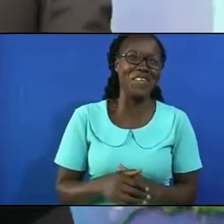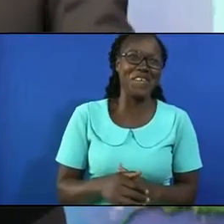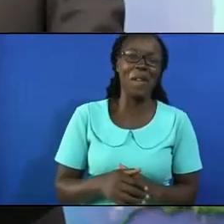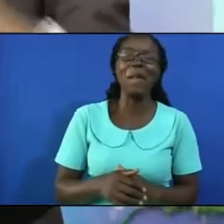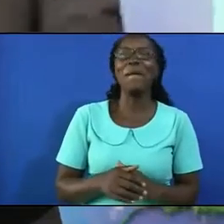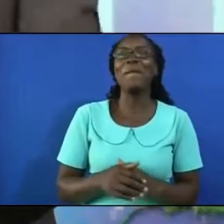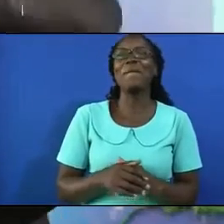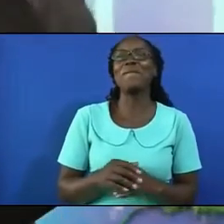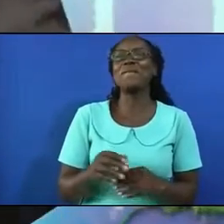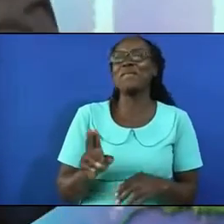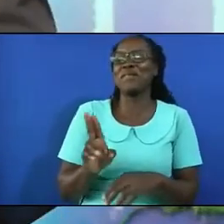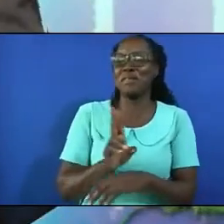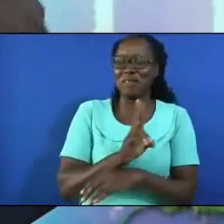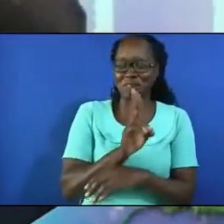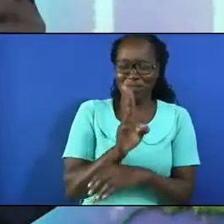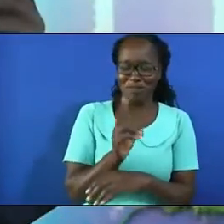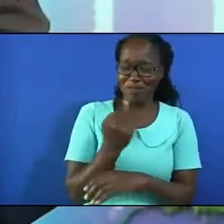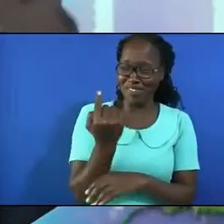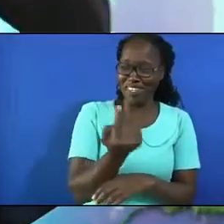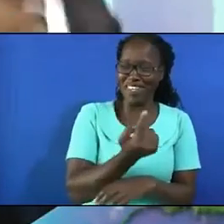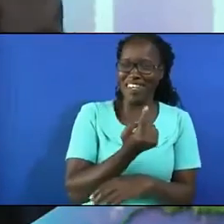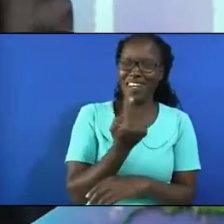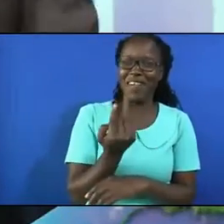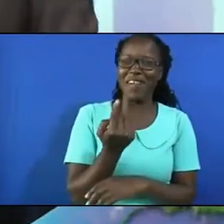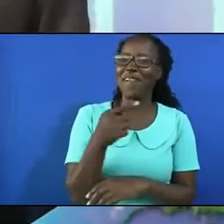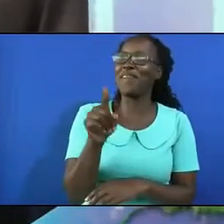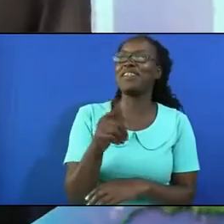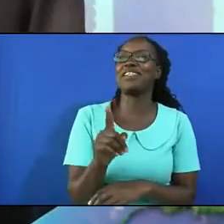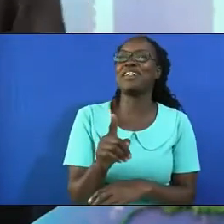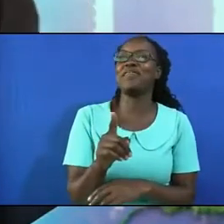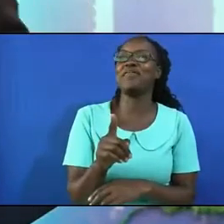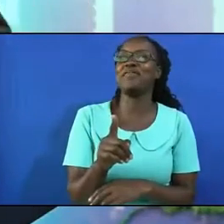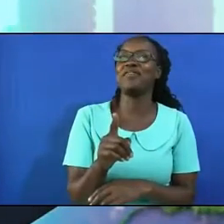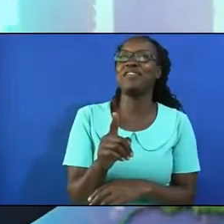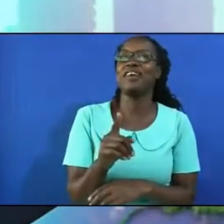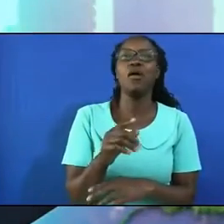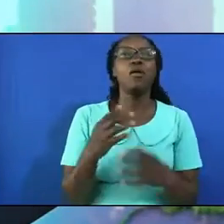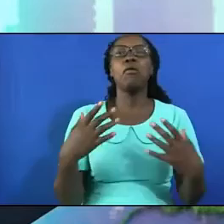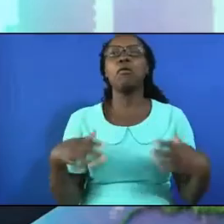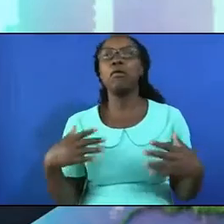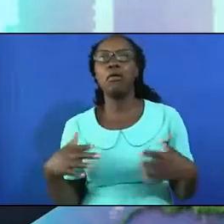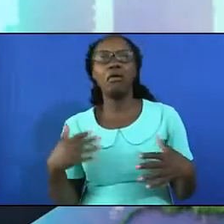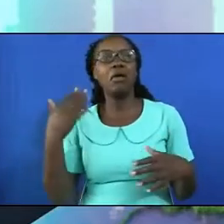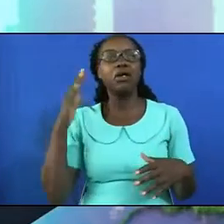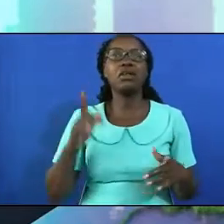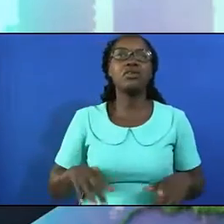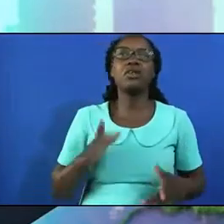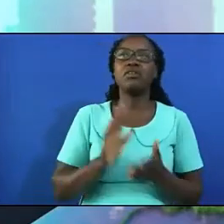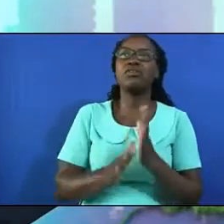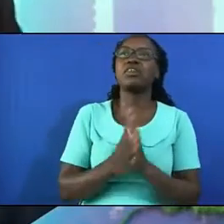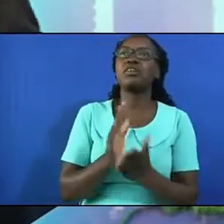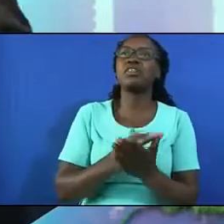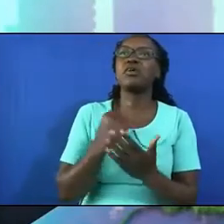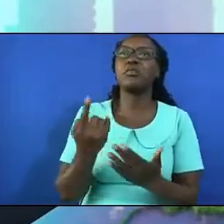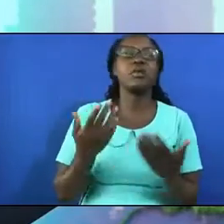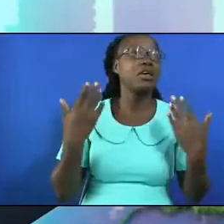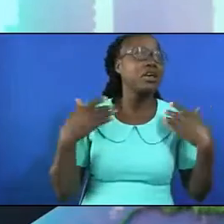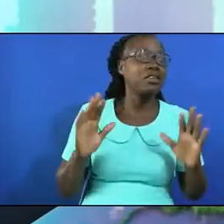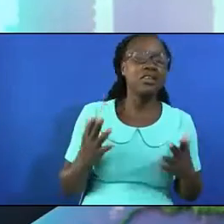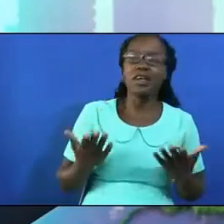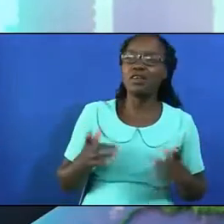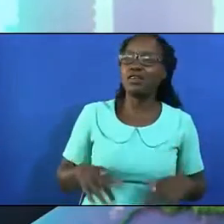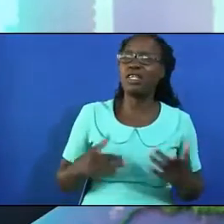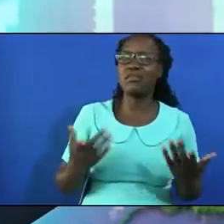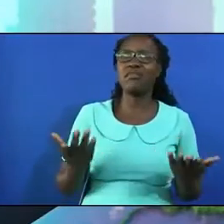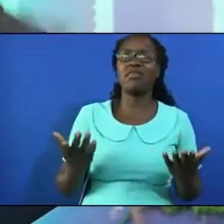Get used to being you alone, yourself. Don't be, I don't know how to live without someone. I don't know how to live